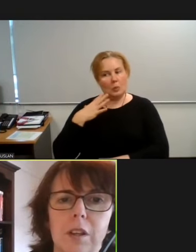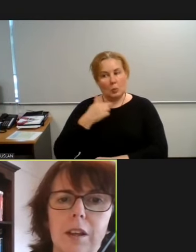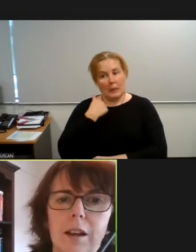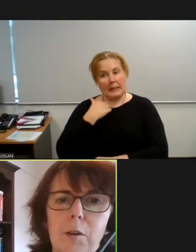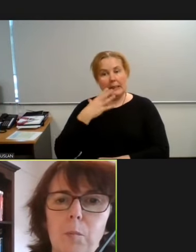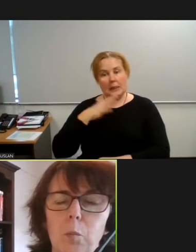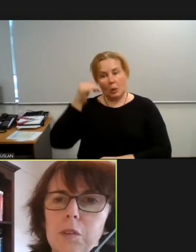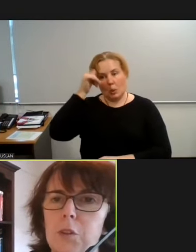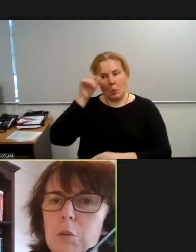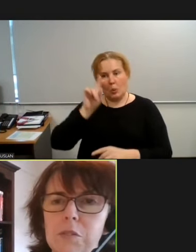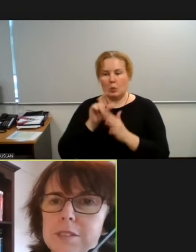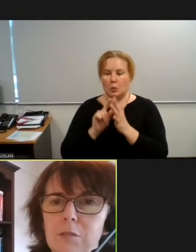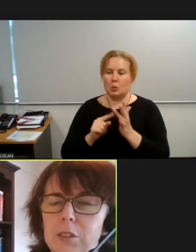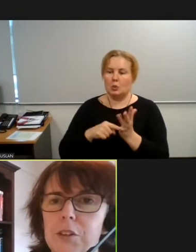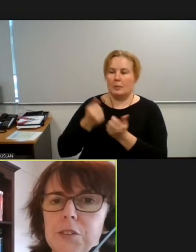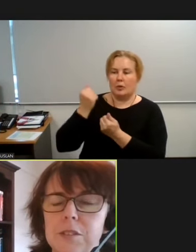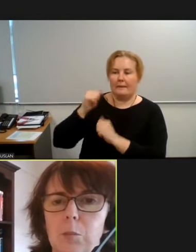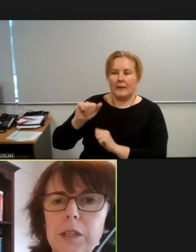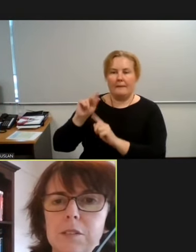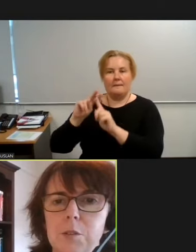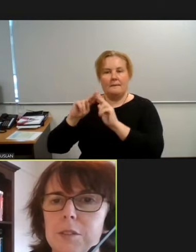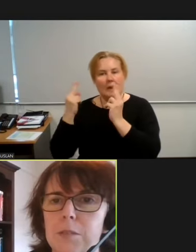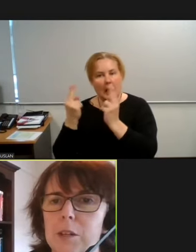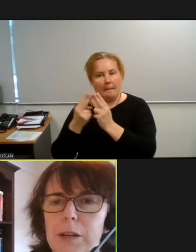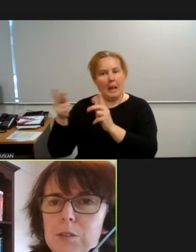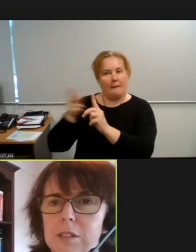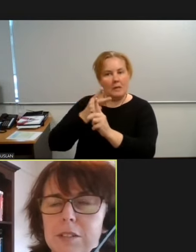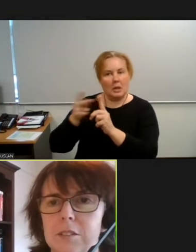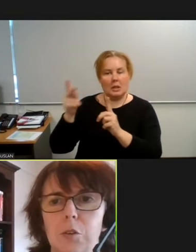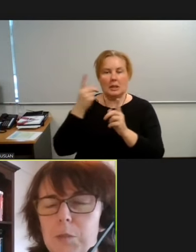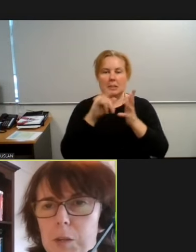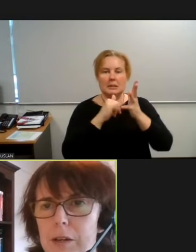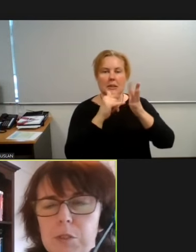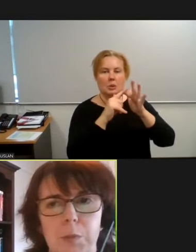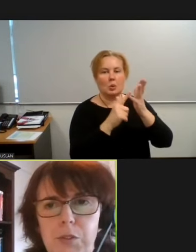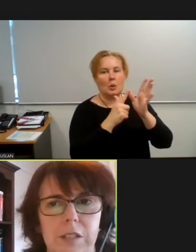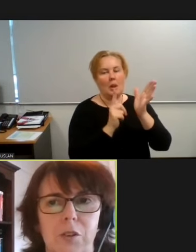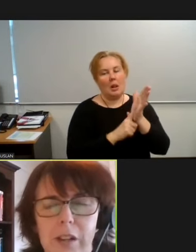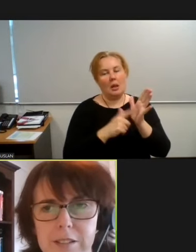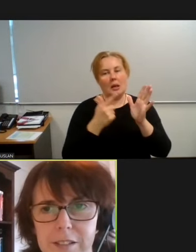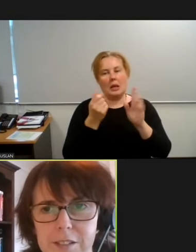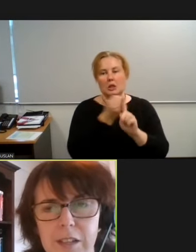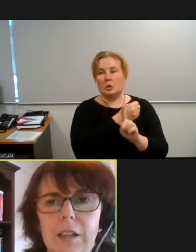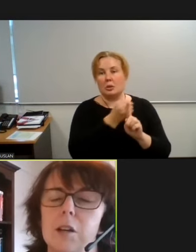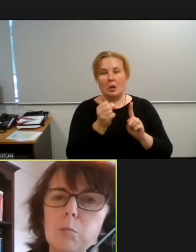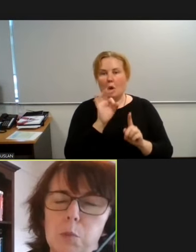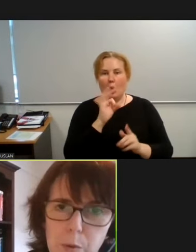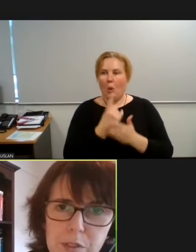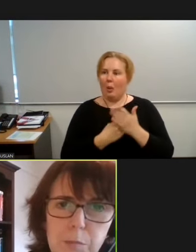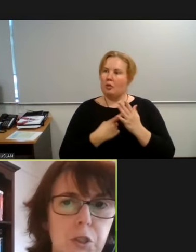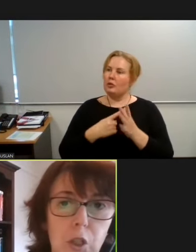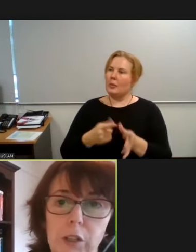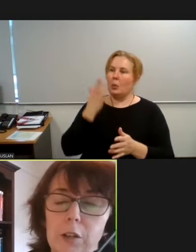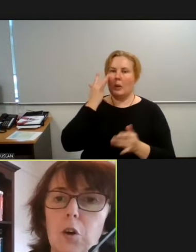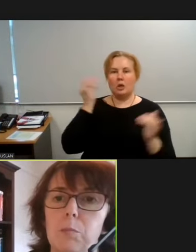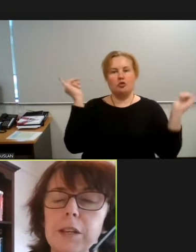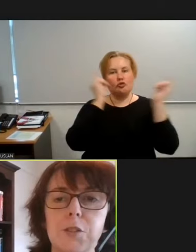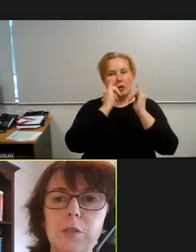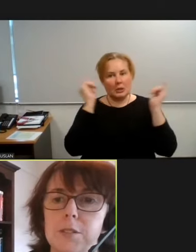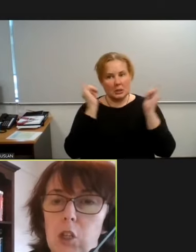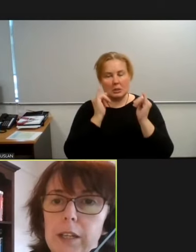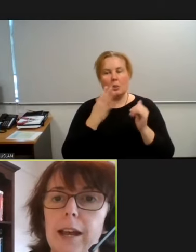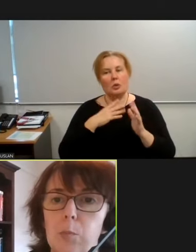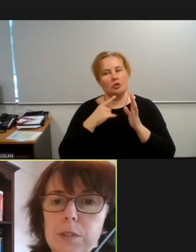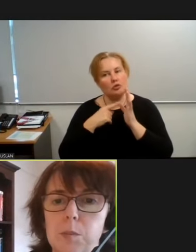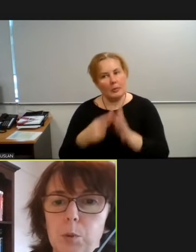assault. We've known for several years that we can do something about it, not only about responding in a crisis, responding much earlier on, making